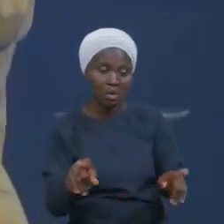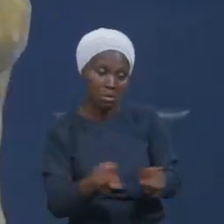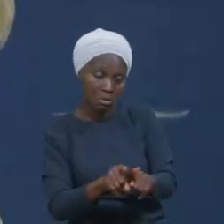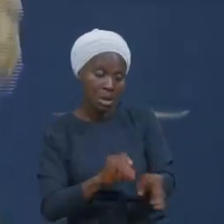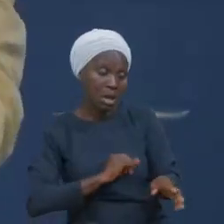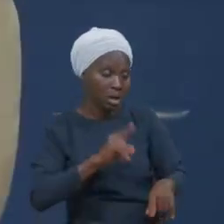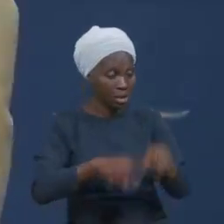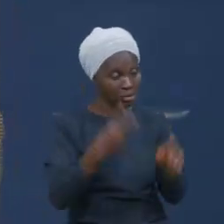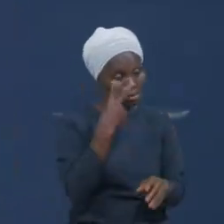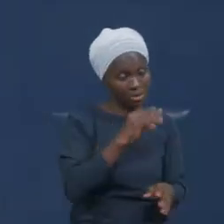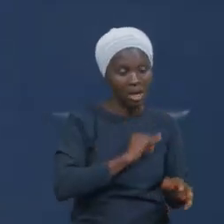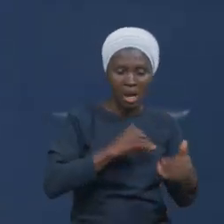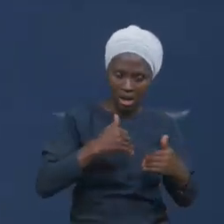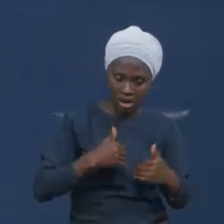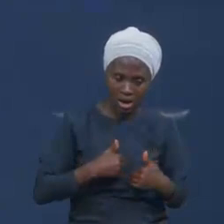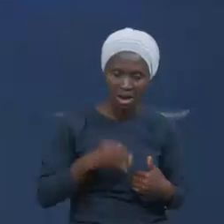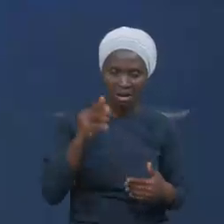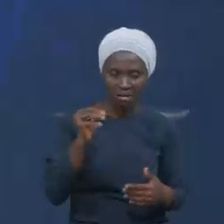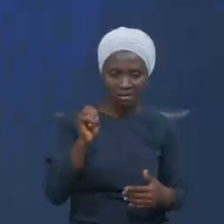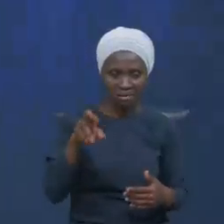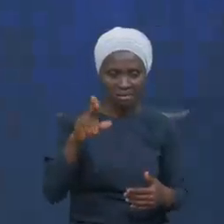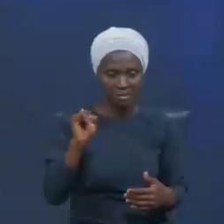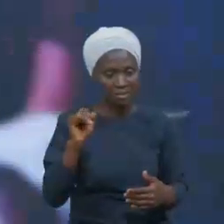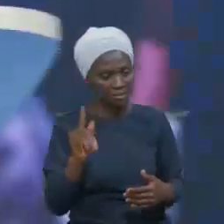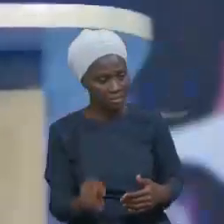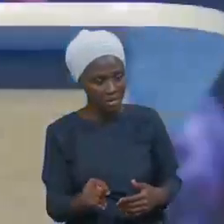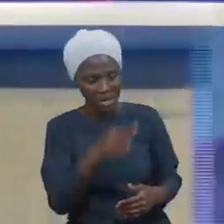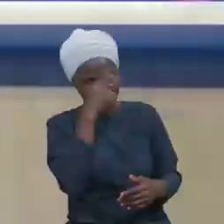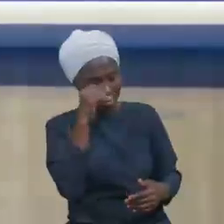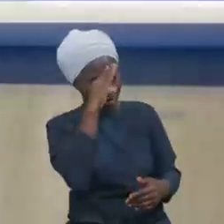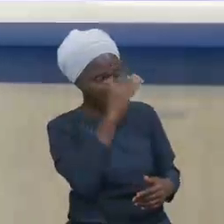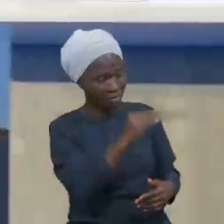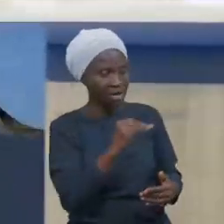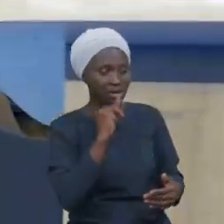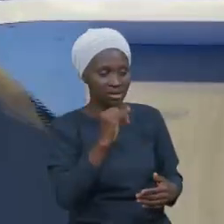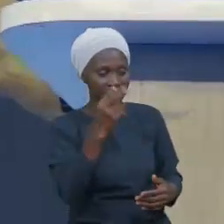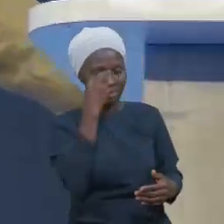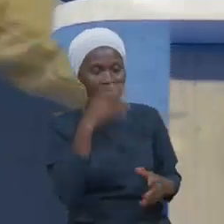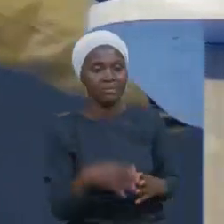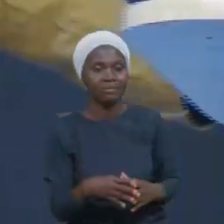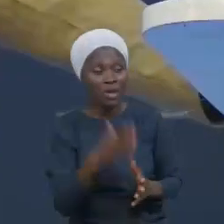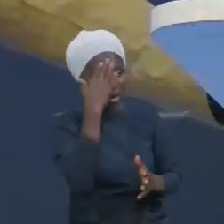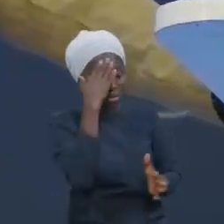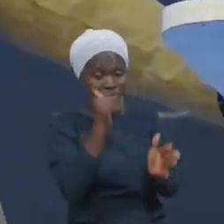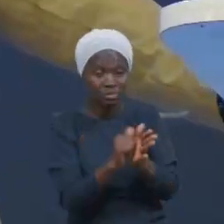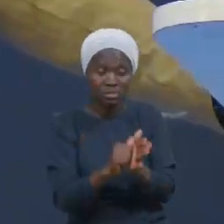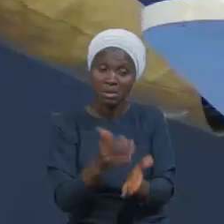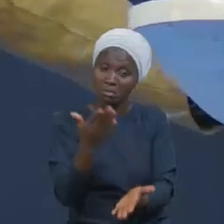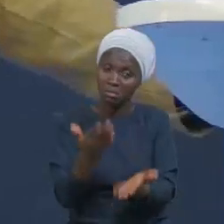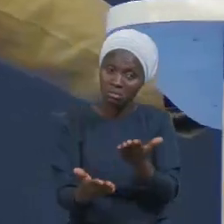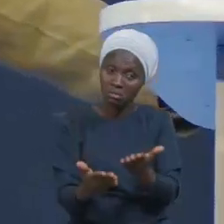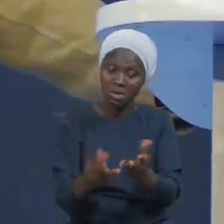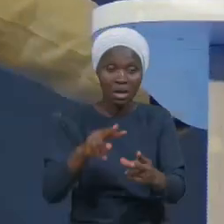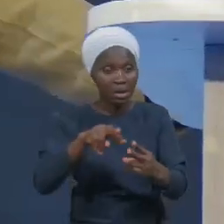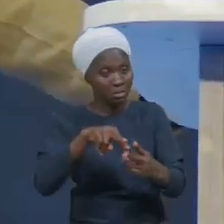you think because a man is blind, he doesn't have marriage? He knew that whether you are blind or you are